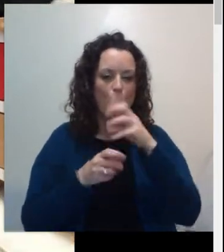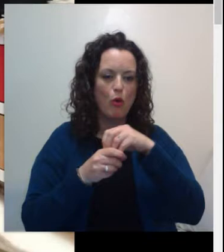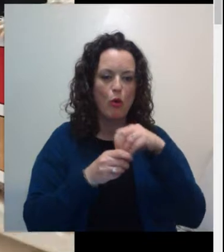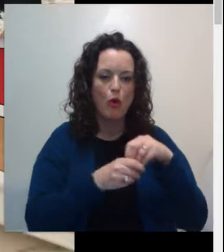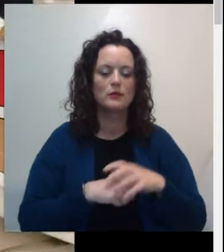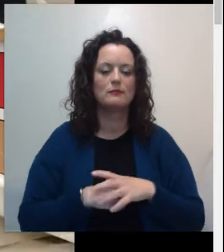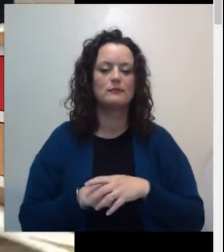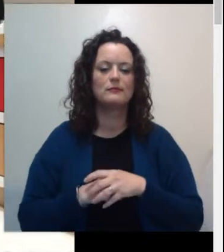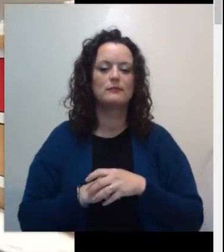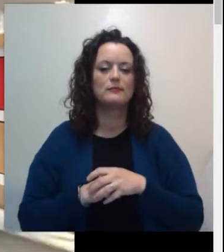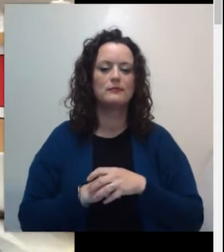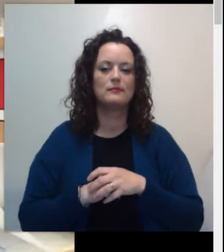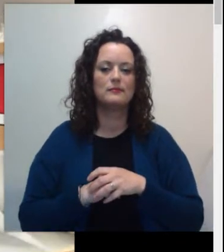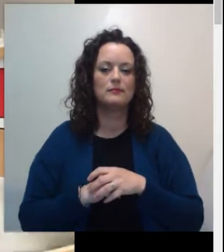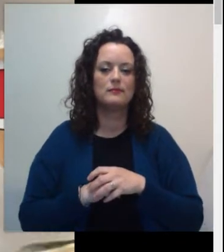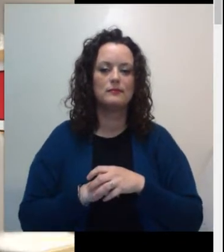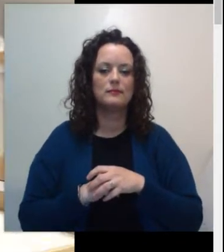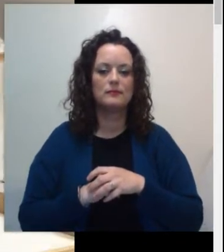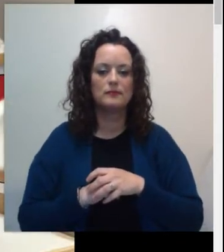Off.